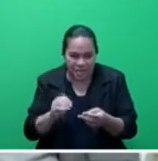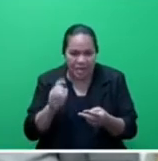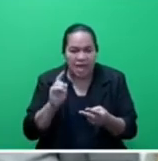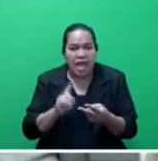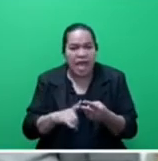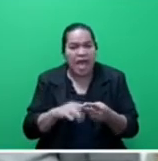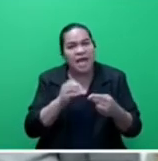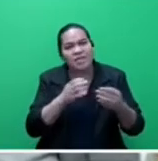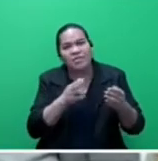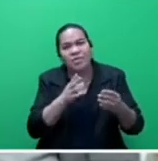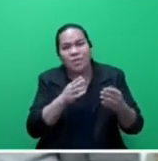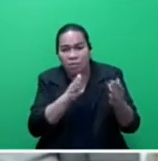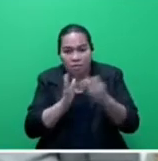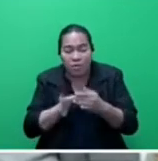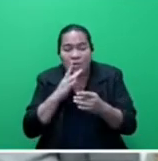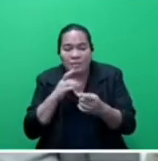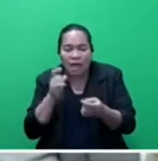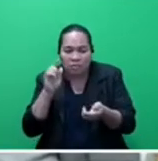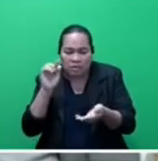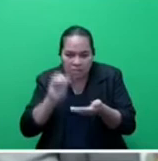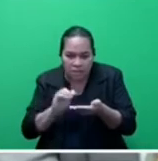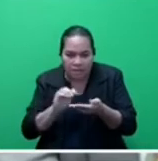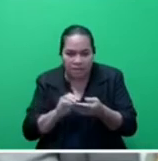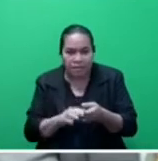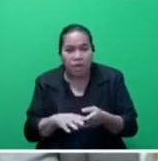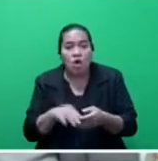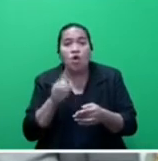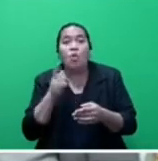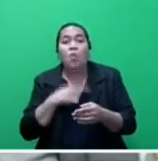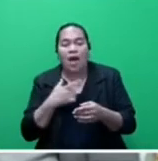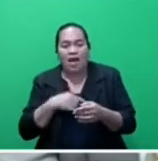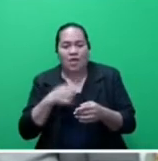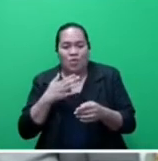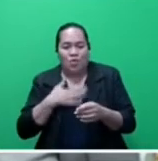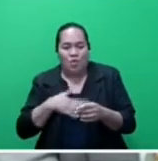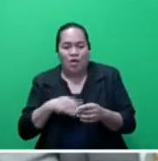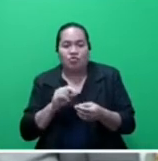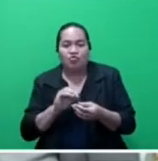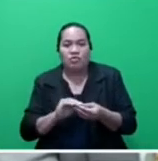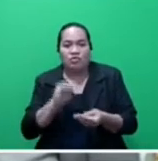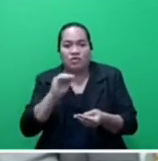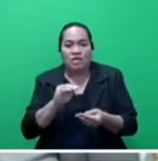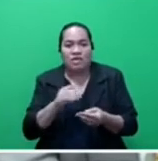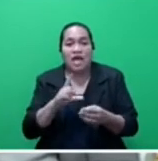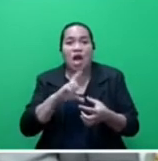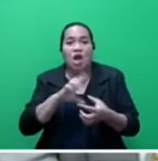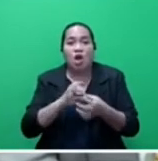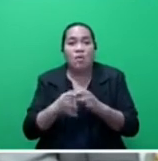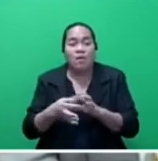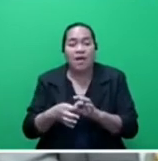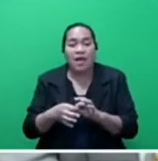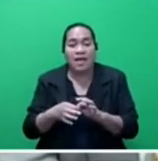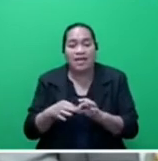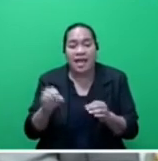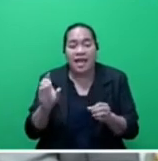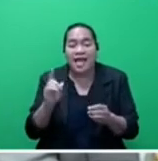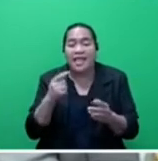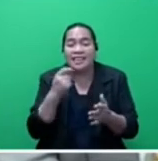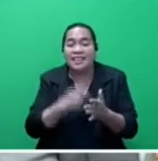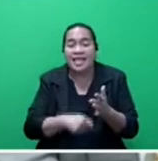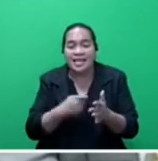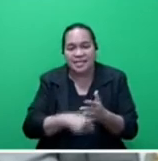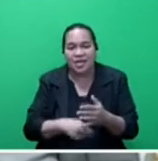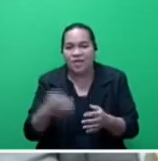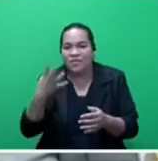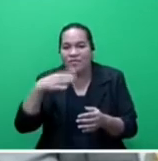relocation. The proposed change is to increase corporate tax to 20%, but says nothing of the